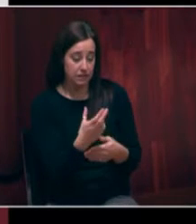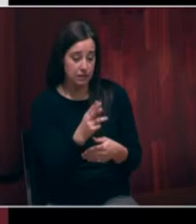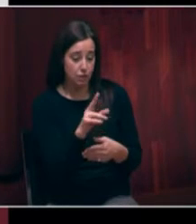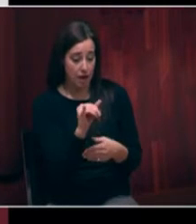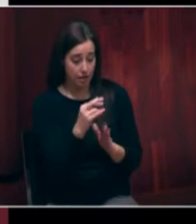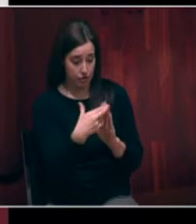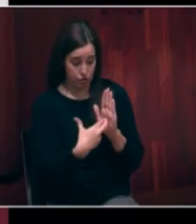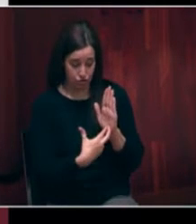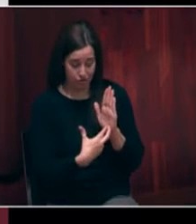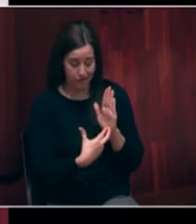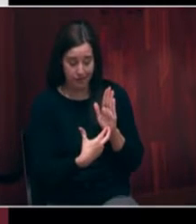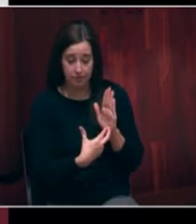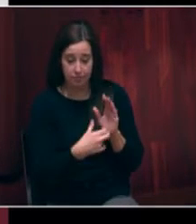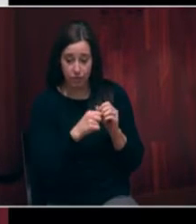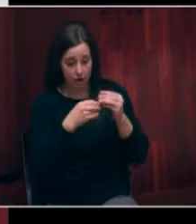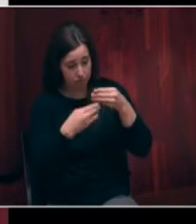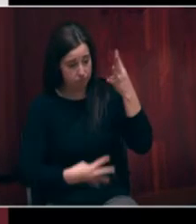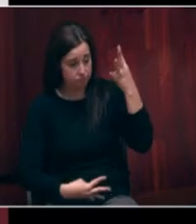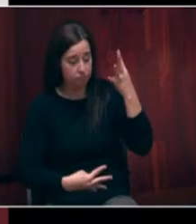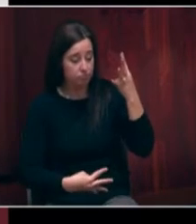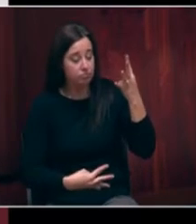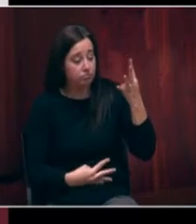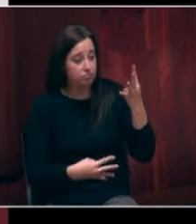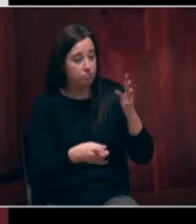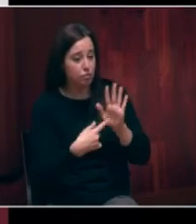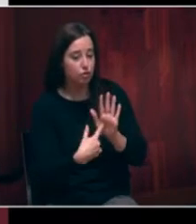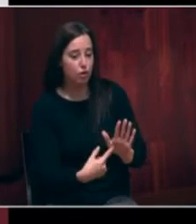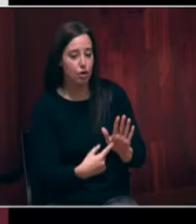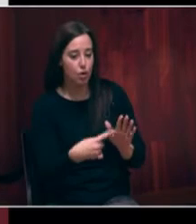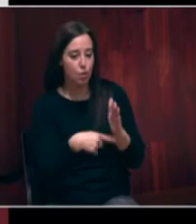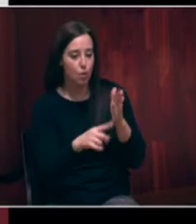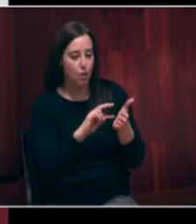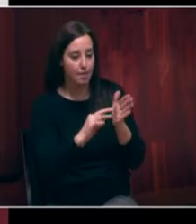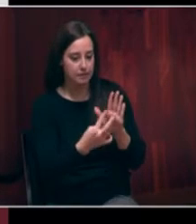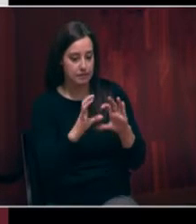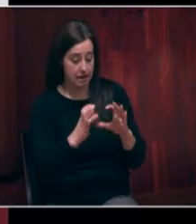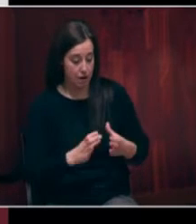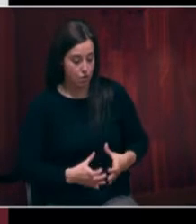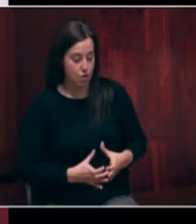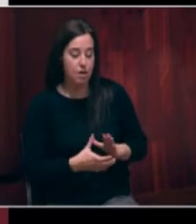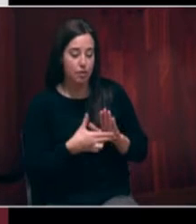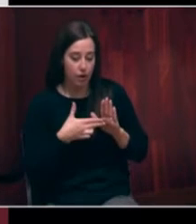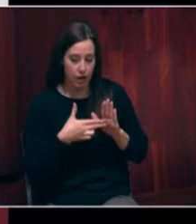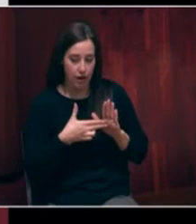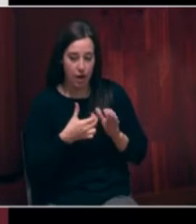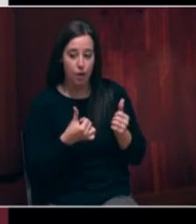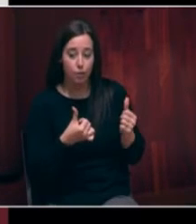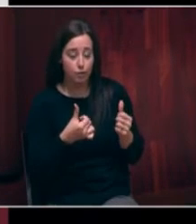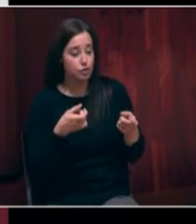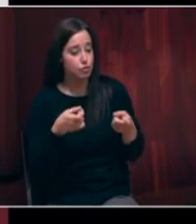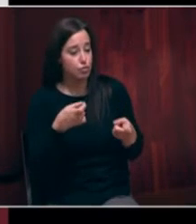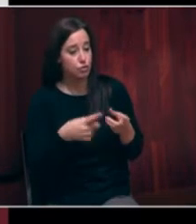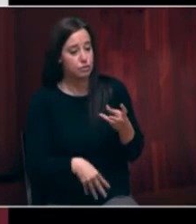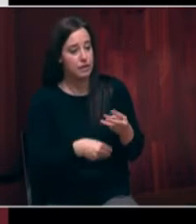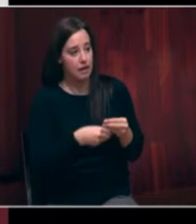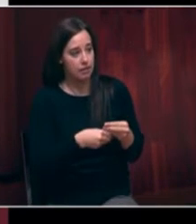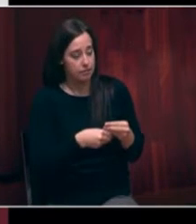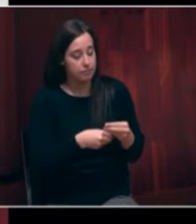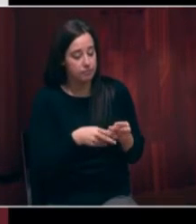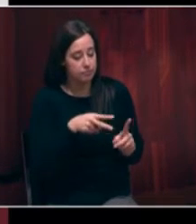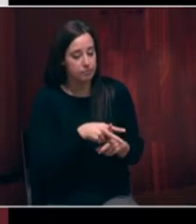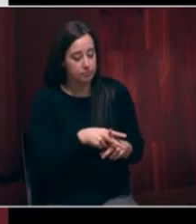It's kind of your one-stop shop for what the category markings are going to be and also what dissemination controls can be applied to CUI.